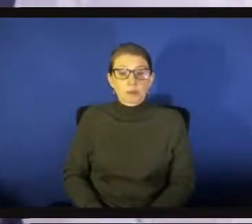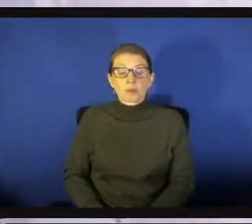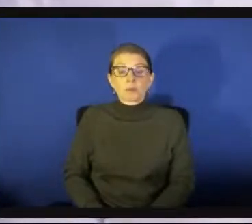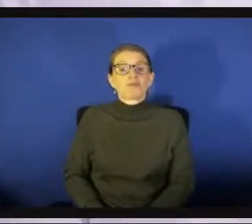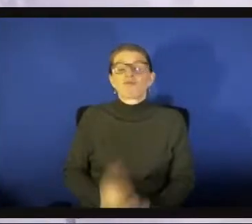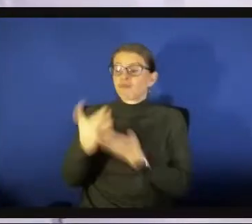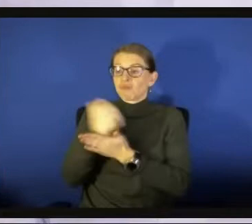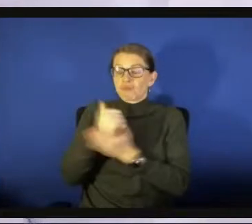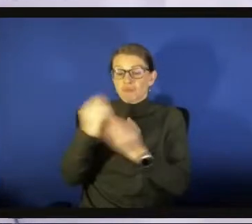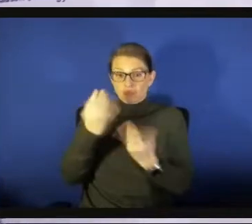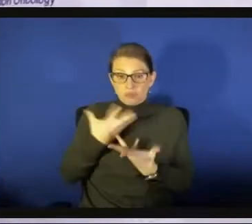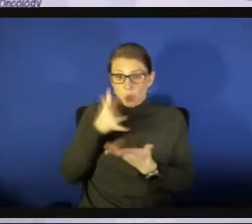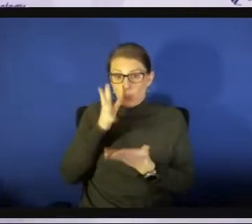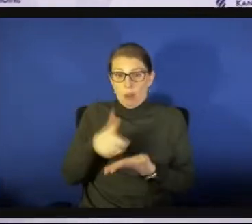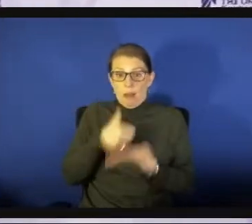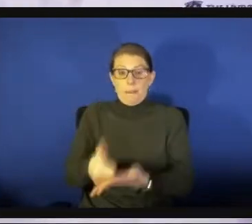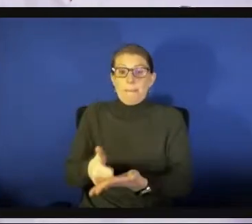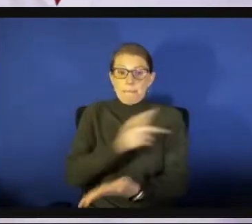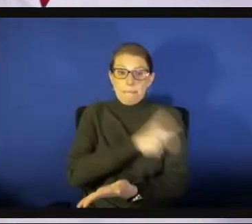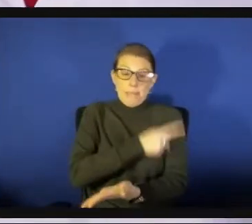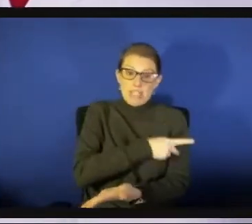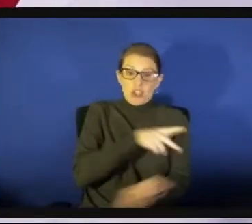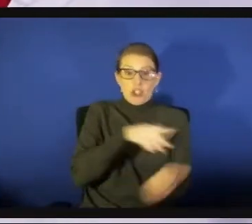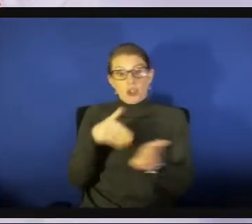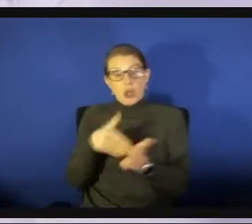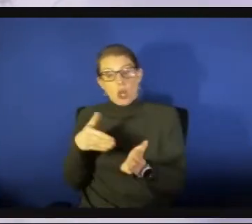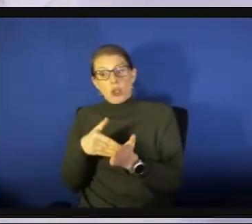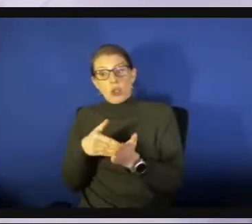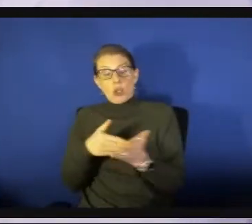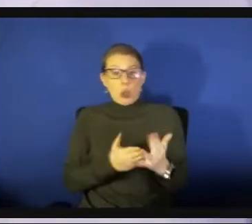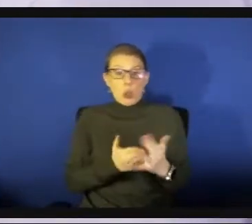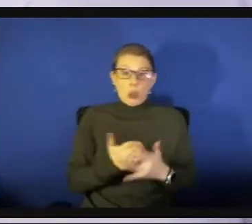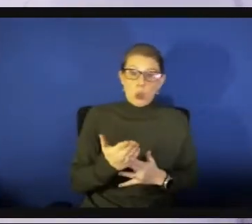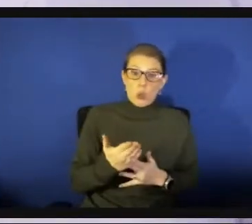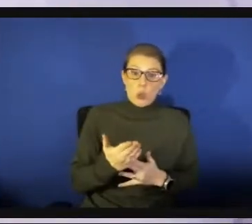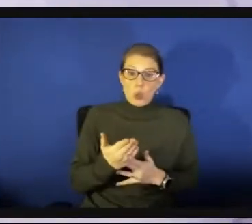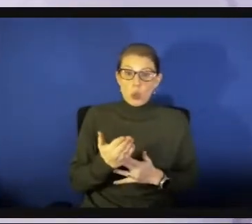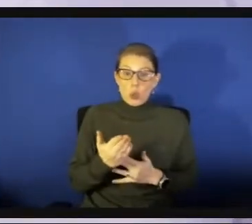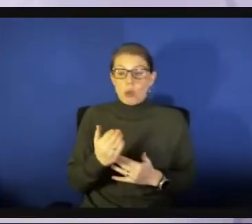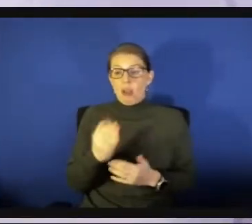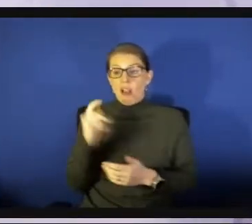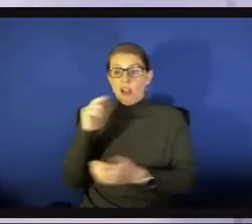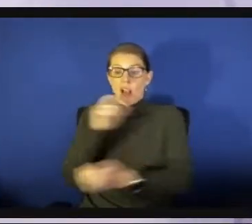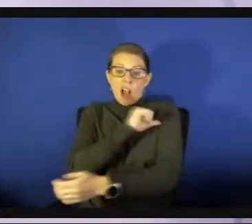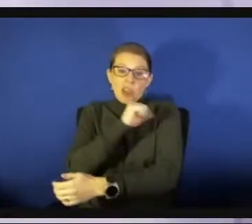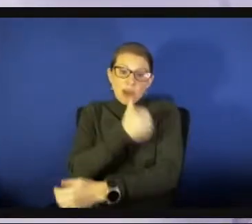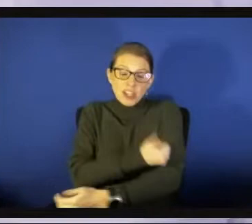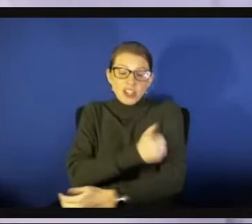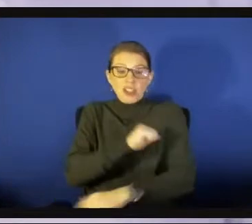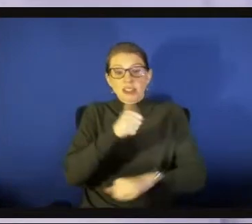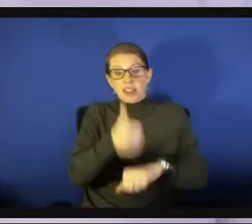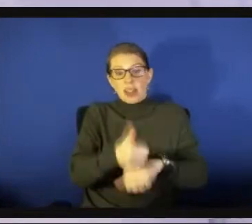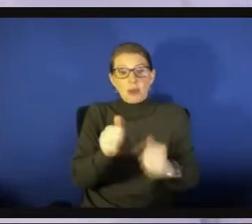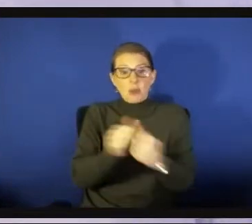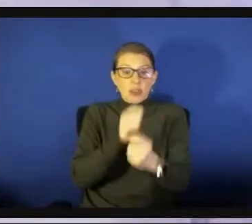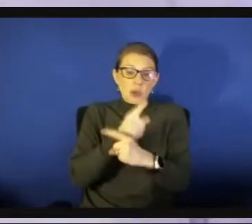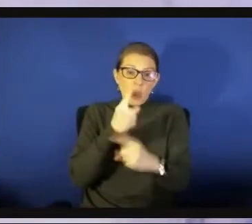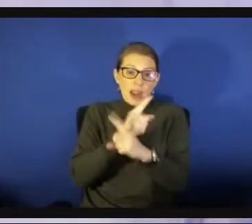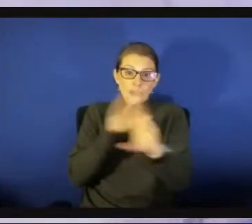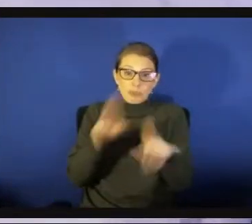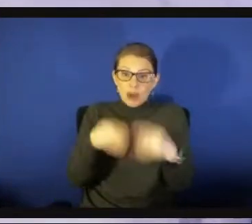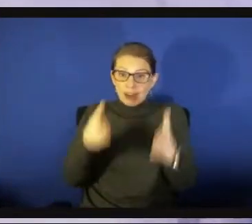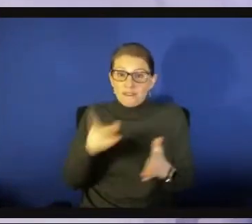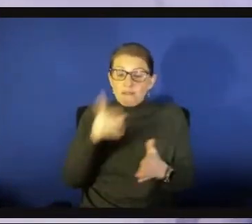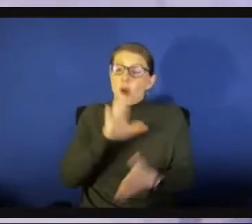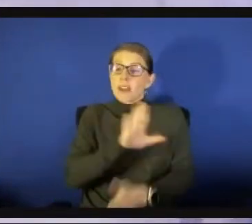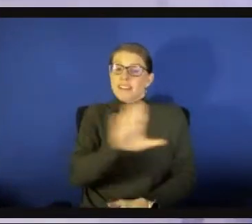will help get patients and physicians through the loops of authorization and set up with the right providers for their specific type